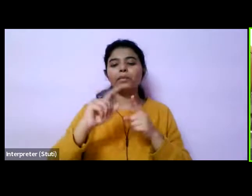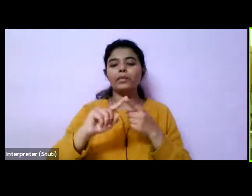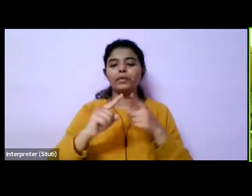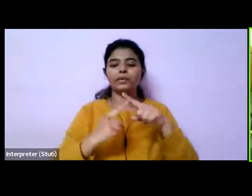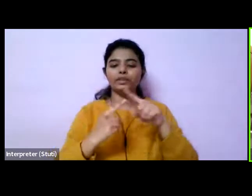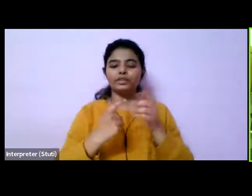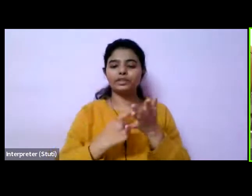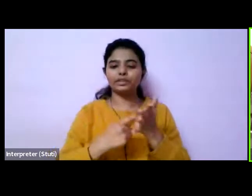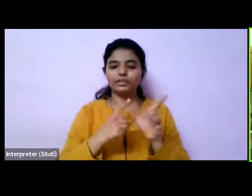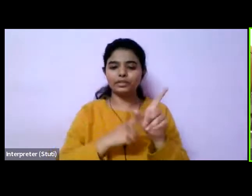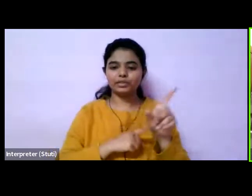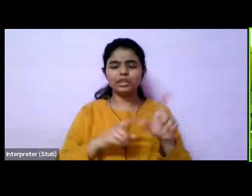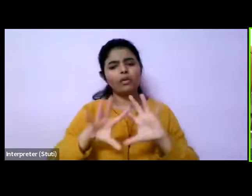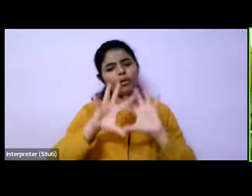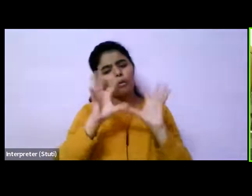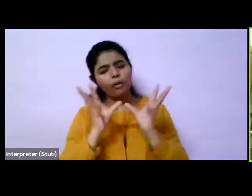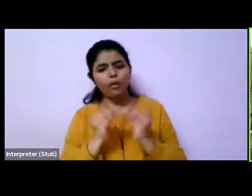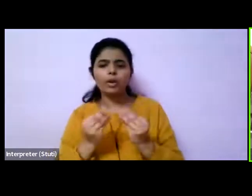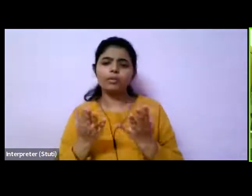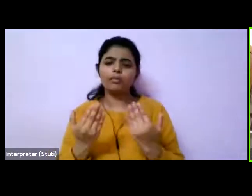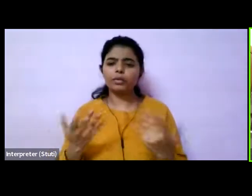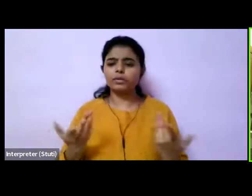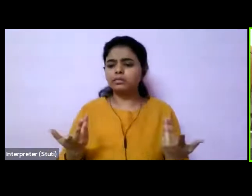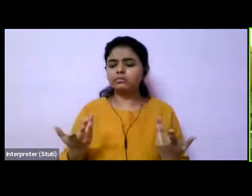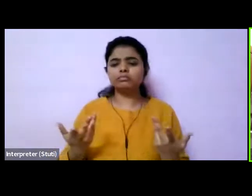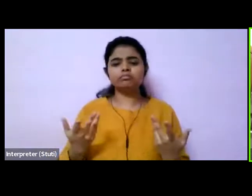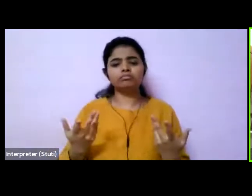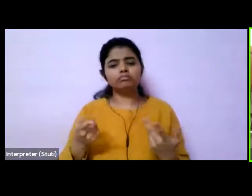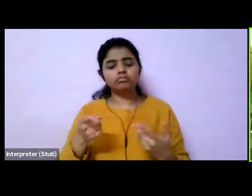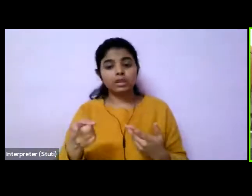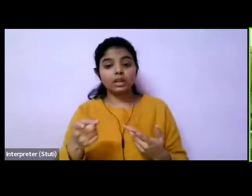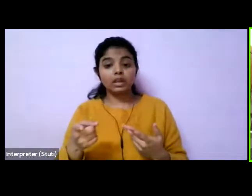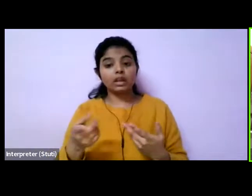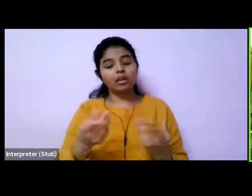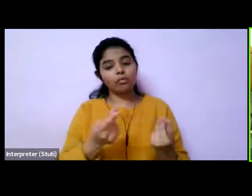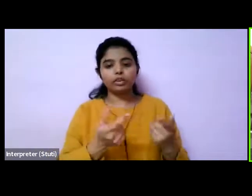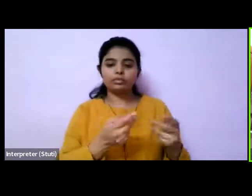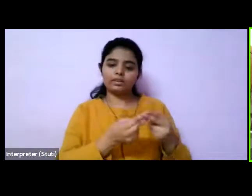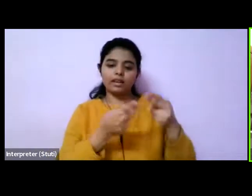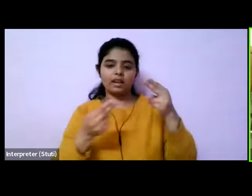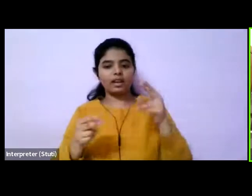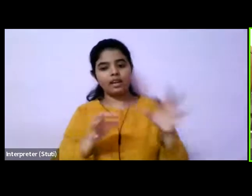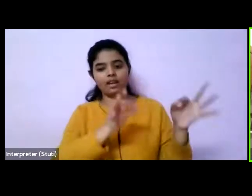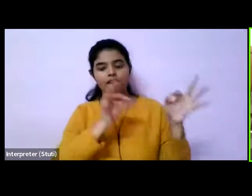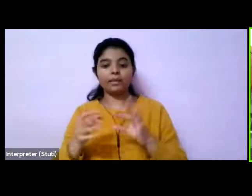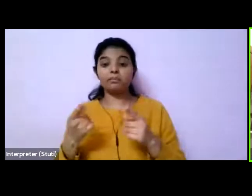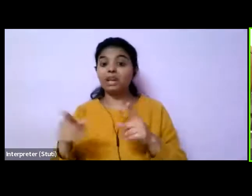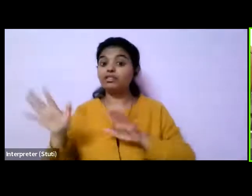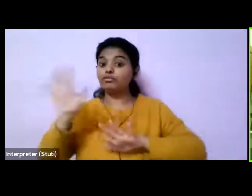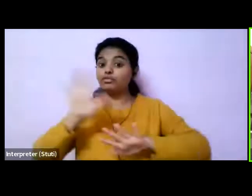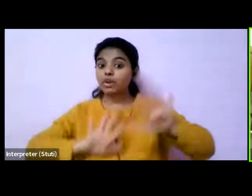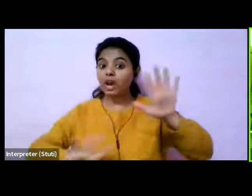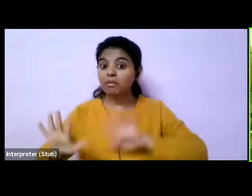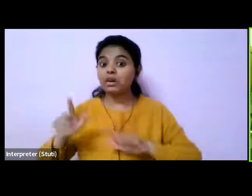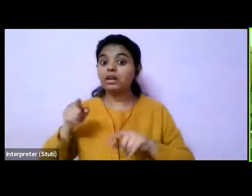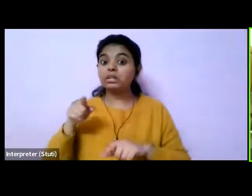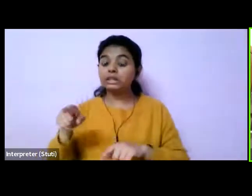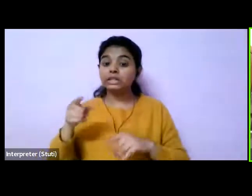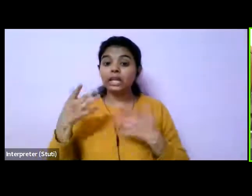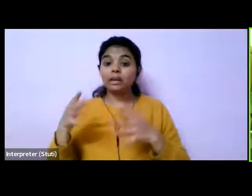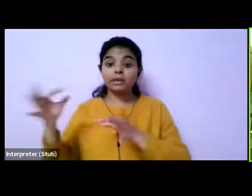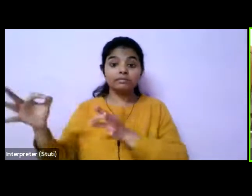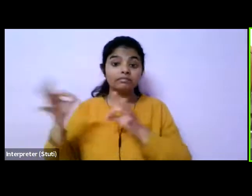turbulent emotions can be recollected when one is fast asleep. But in drama, even tranquility has to be recalled